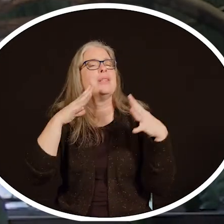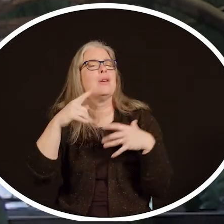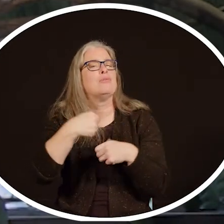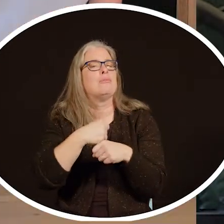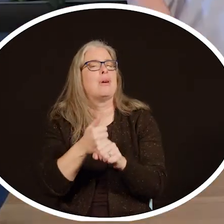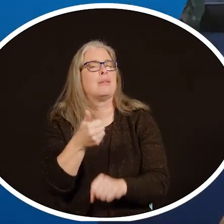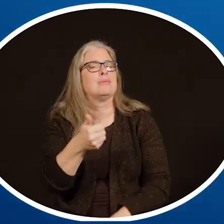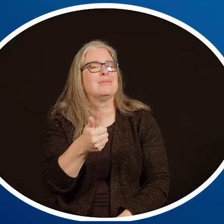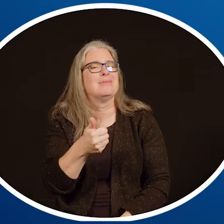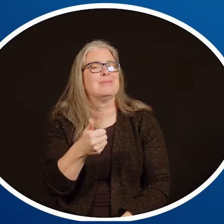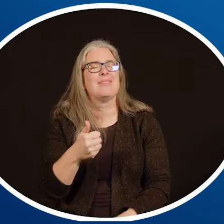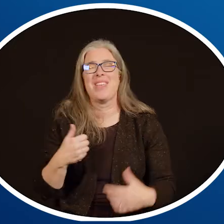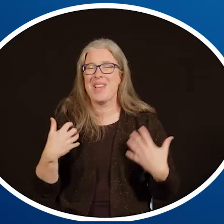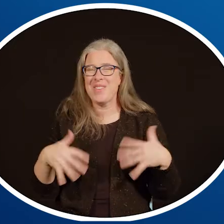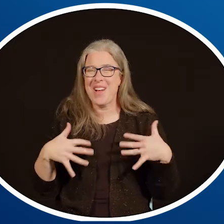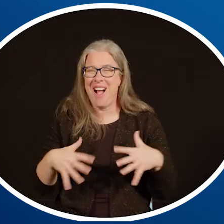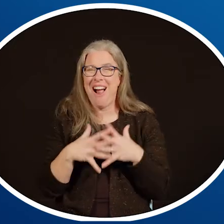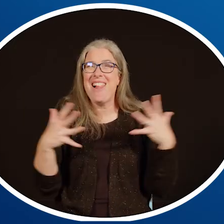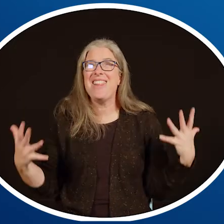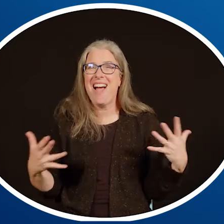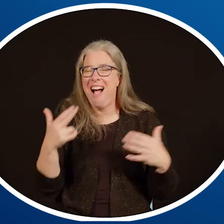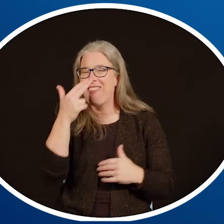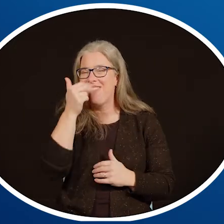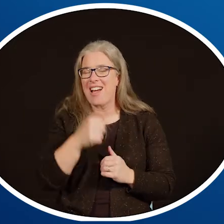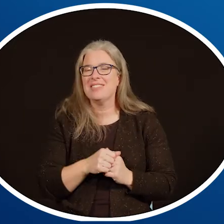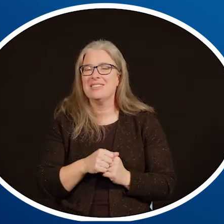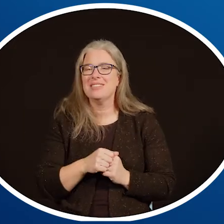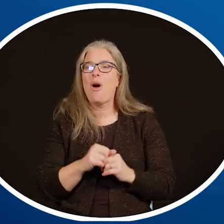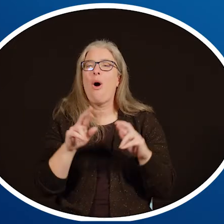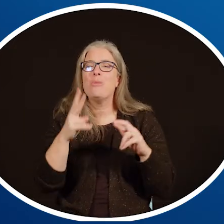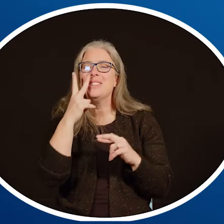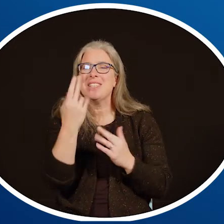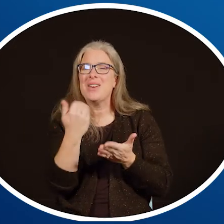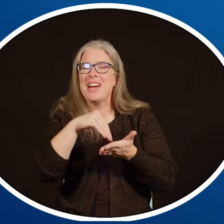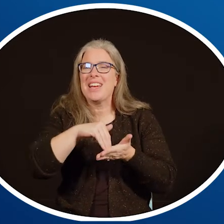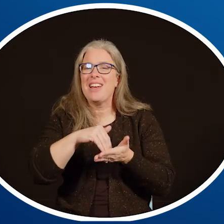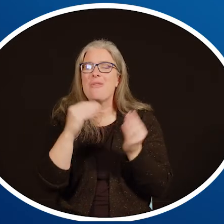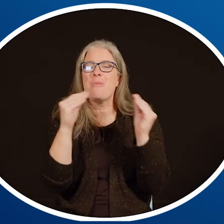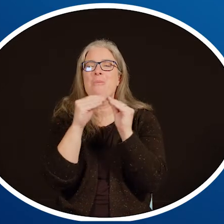make. Wow, that was a lot of fun. We hope to see you